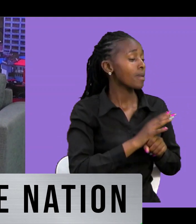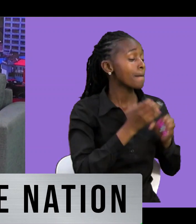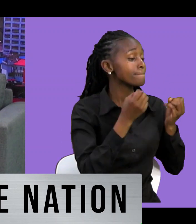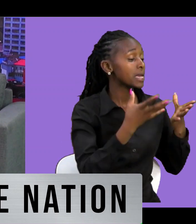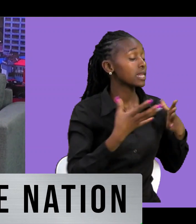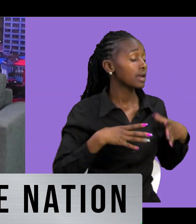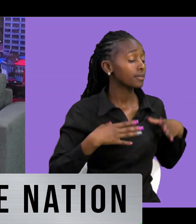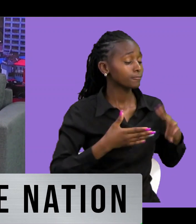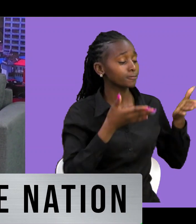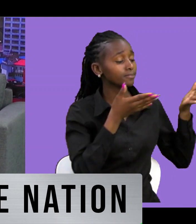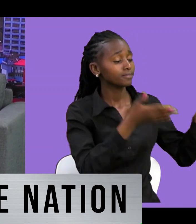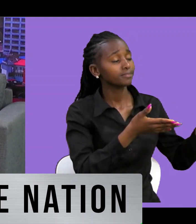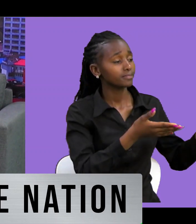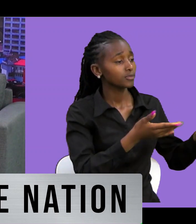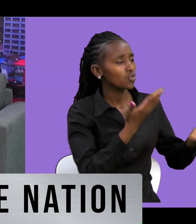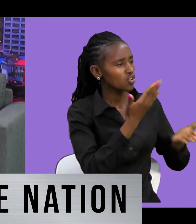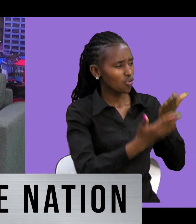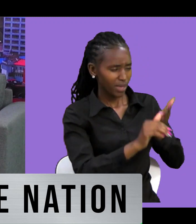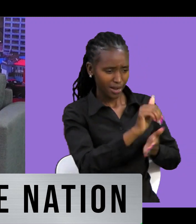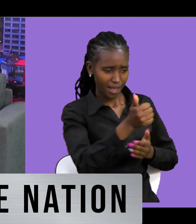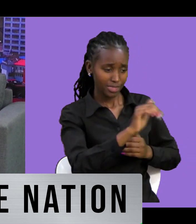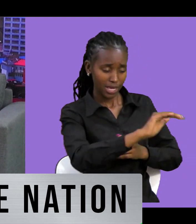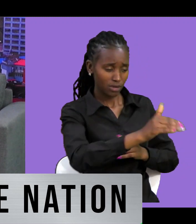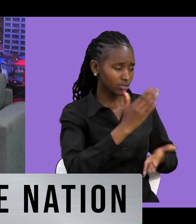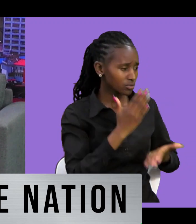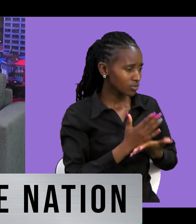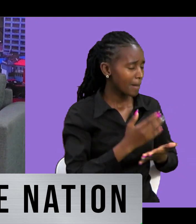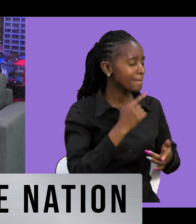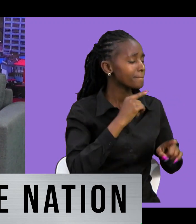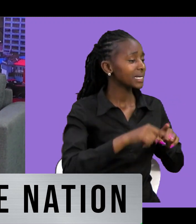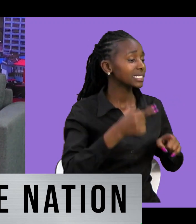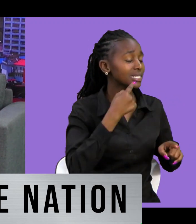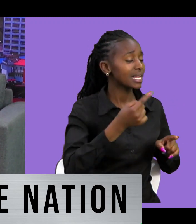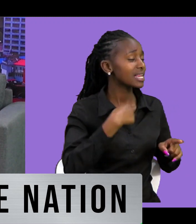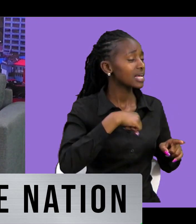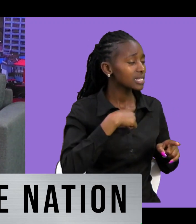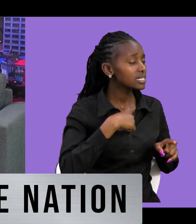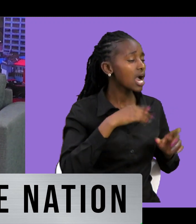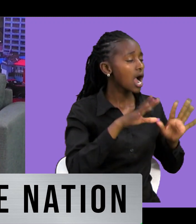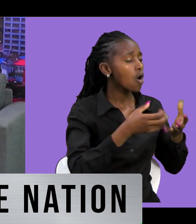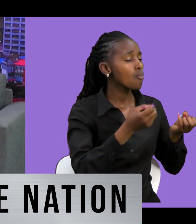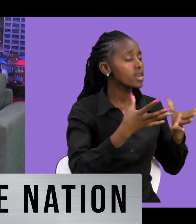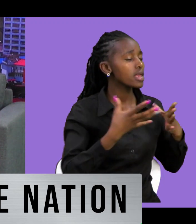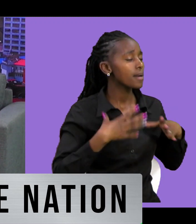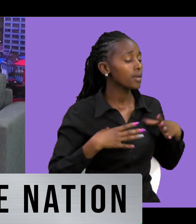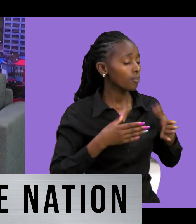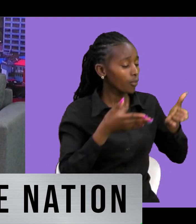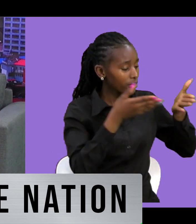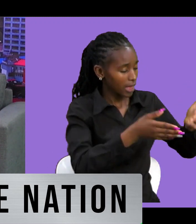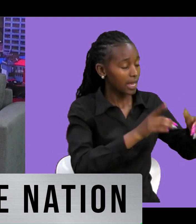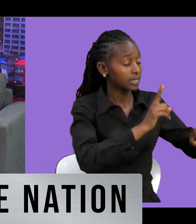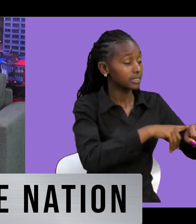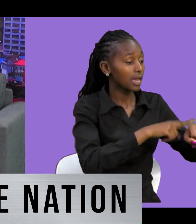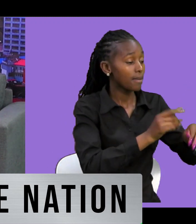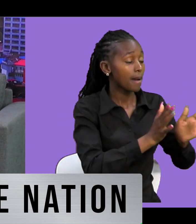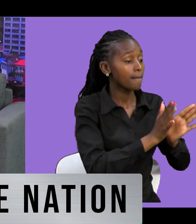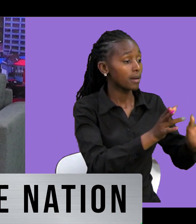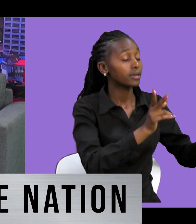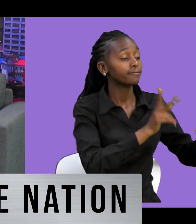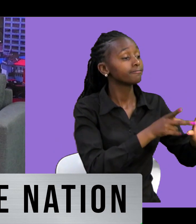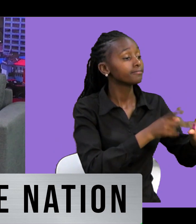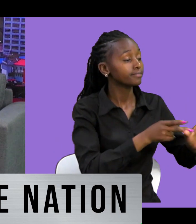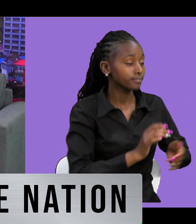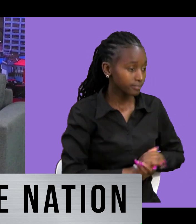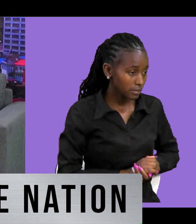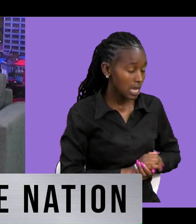general population. What was the attendance in this public participation? Okay, the first and then what is the forum?